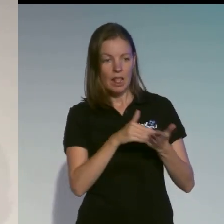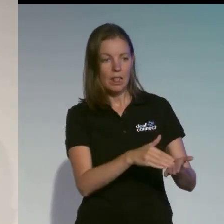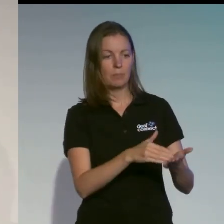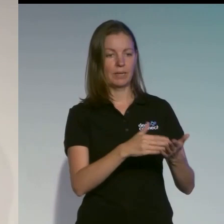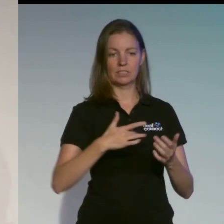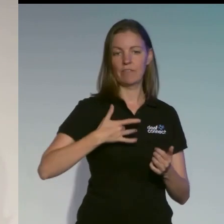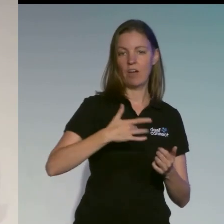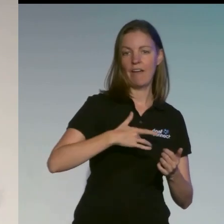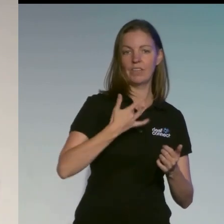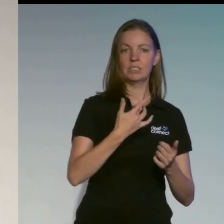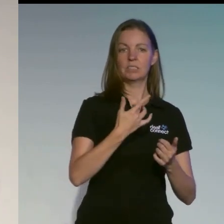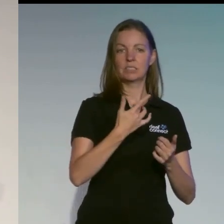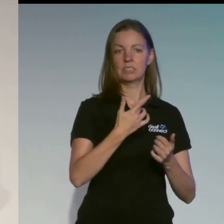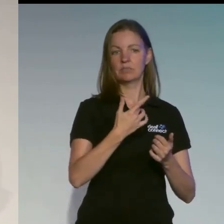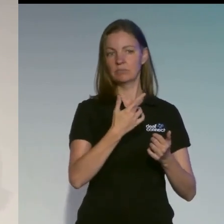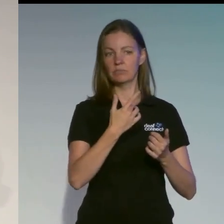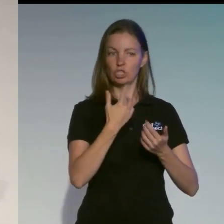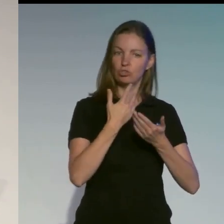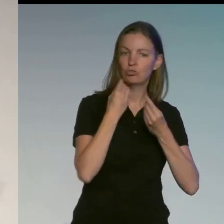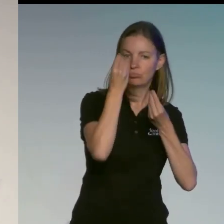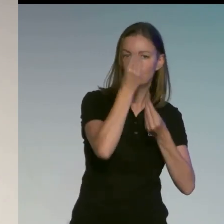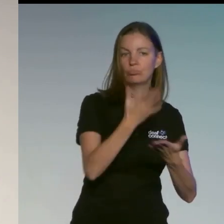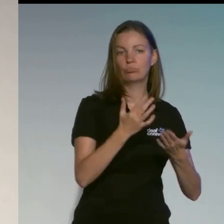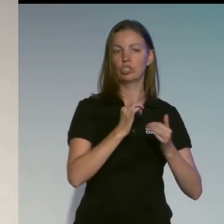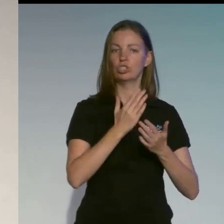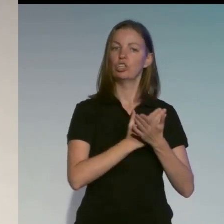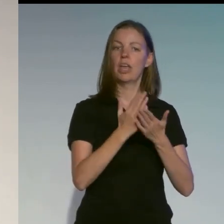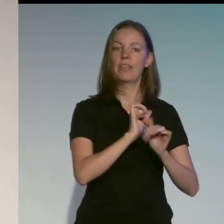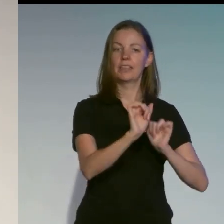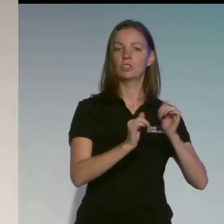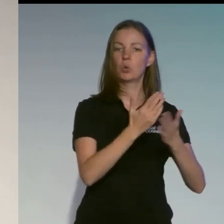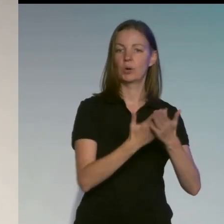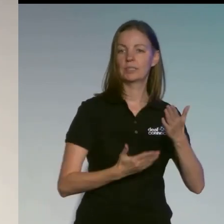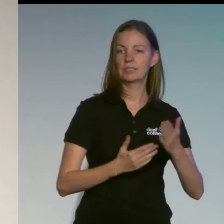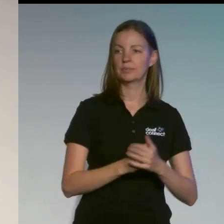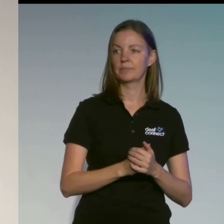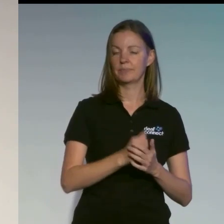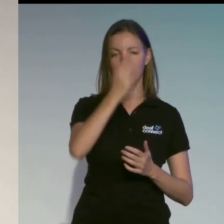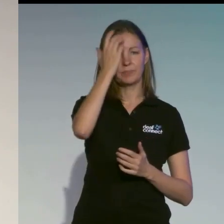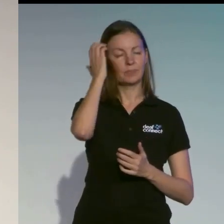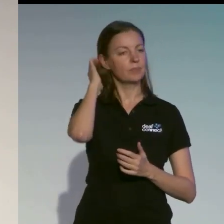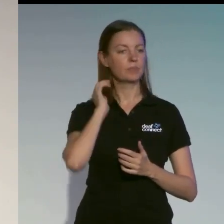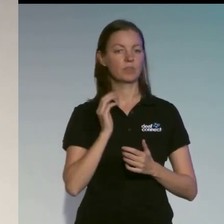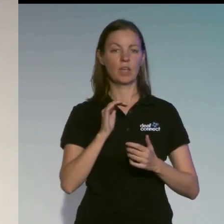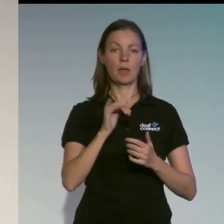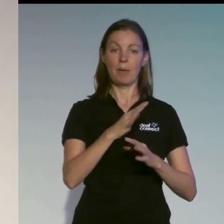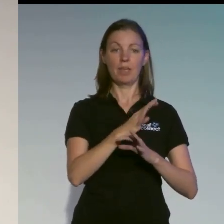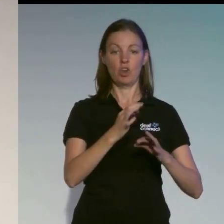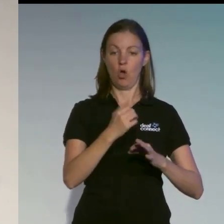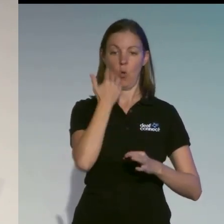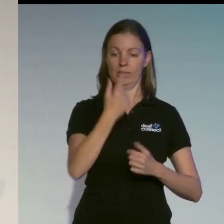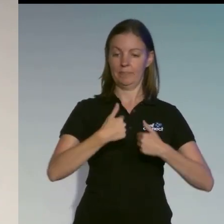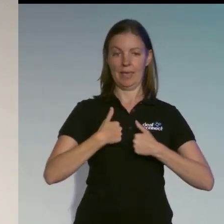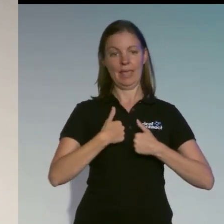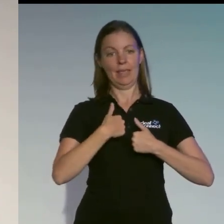to say no to media, how to tell media, well, instead of asking me, a gay white male, here's this trans person of colour you might want to speak to